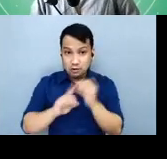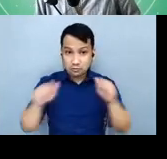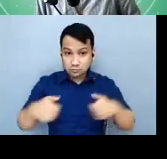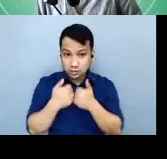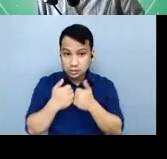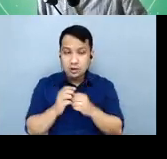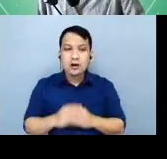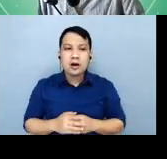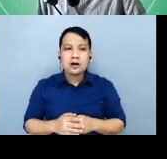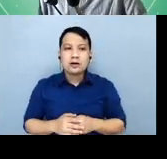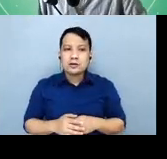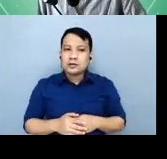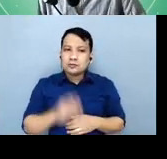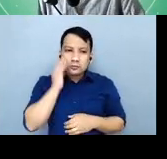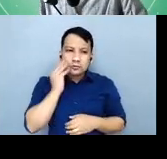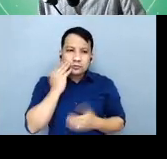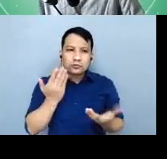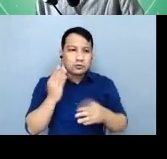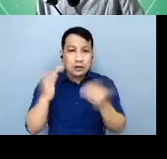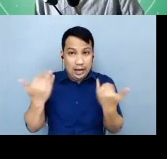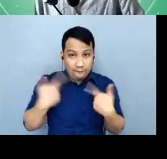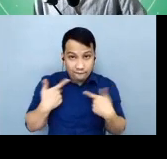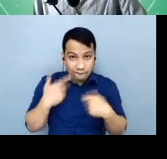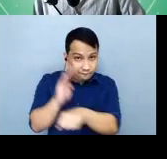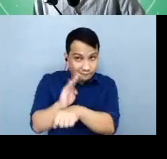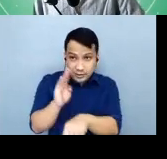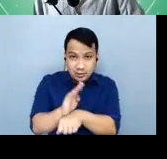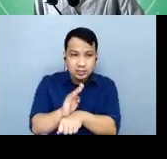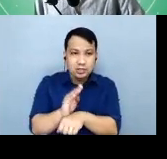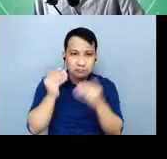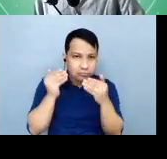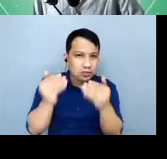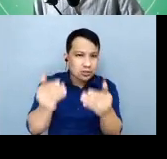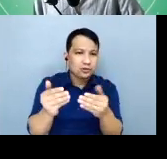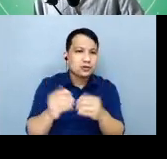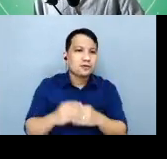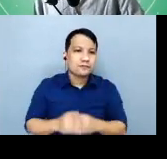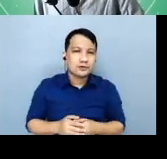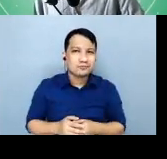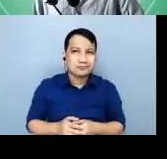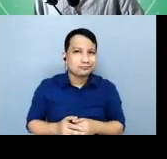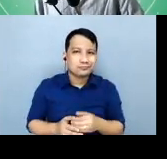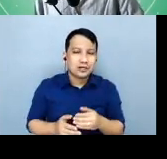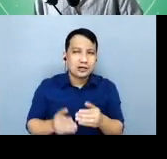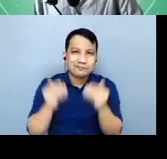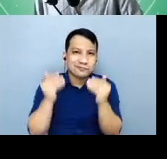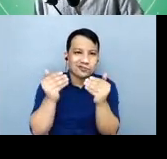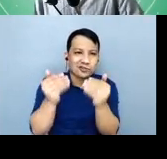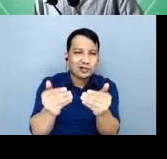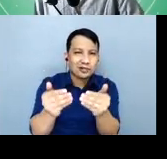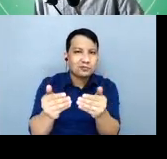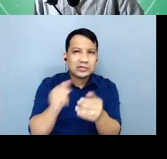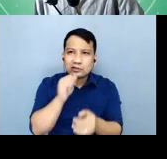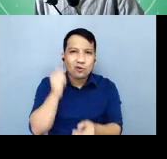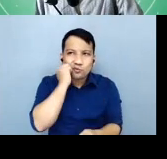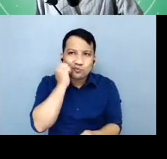first and foremost, and for those who have existing businesses or have interacted, sustainability is not always the profitable option.